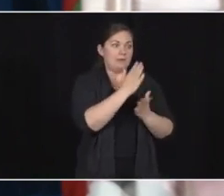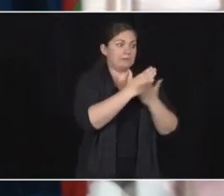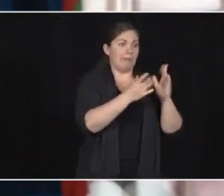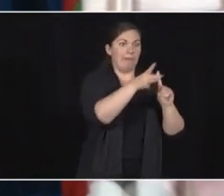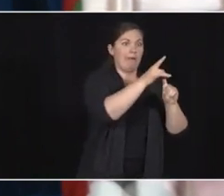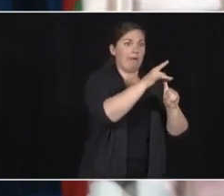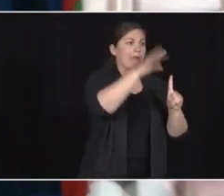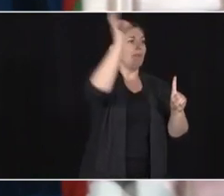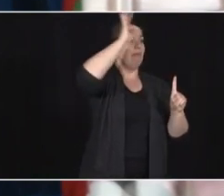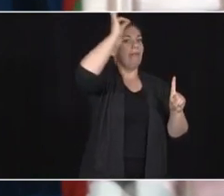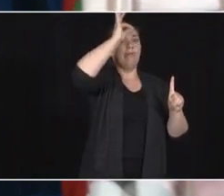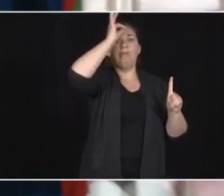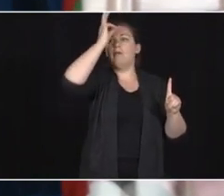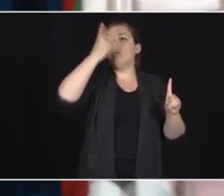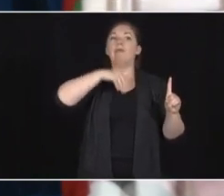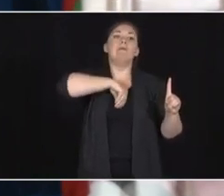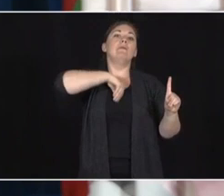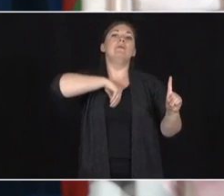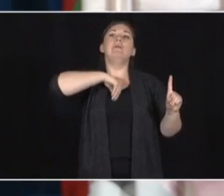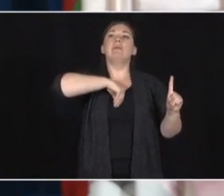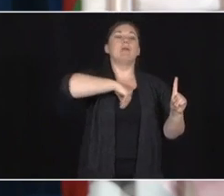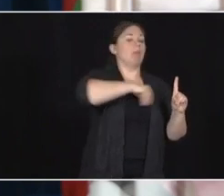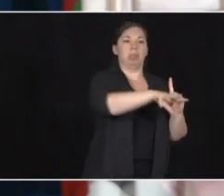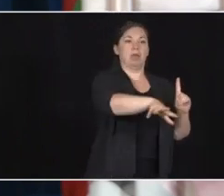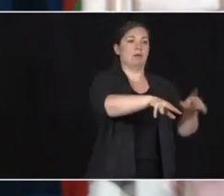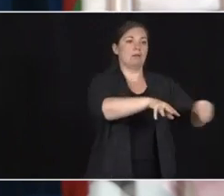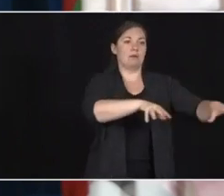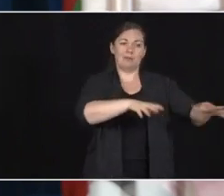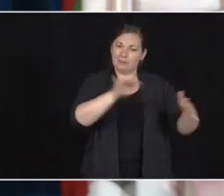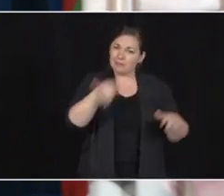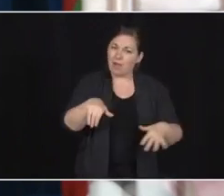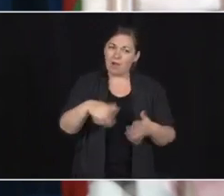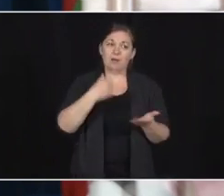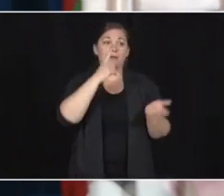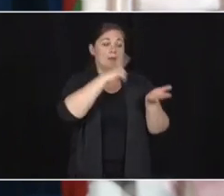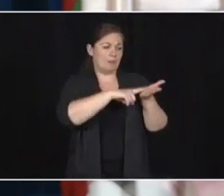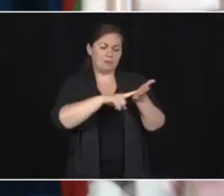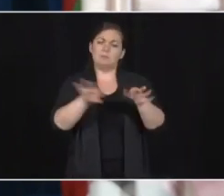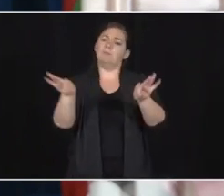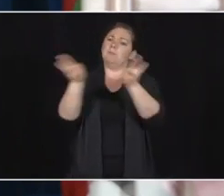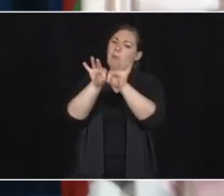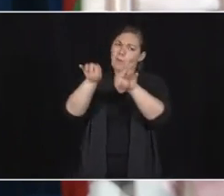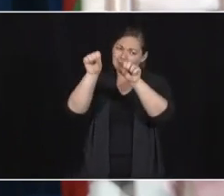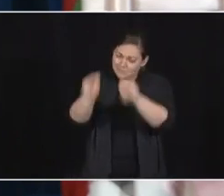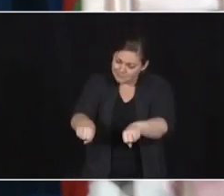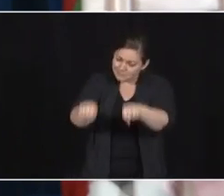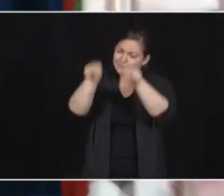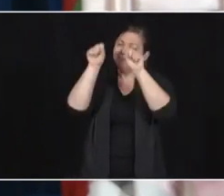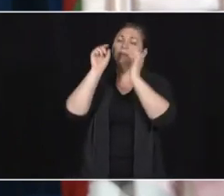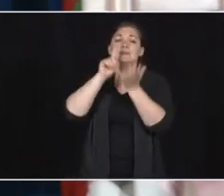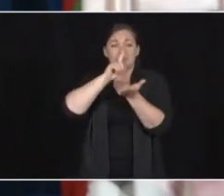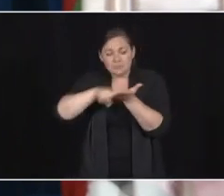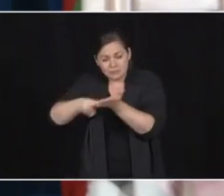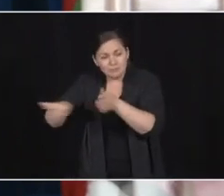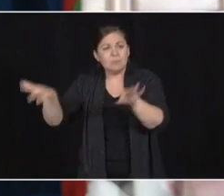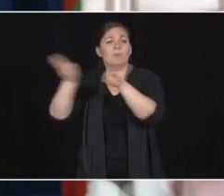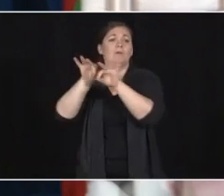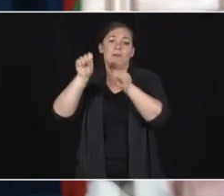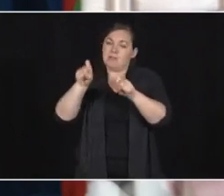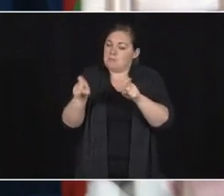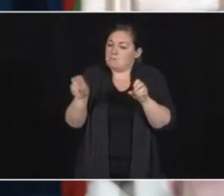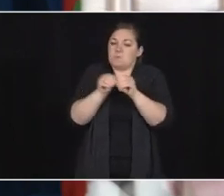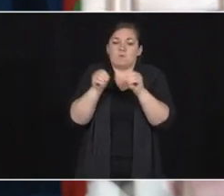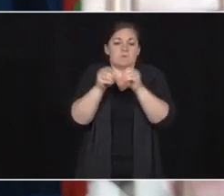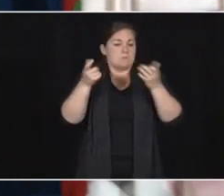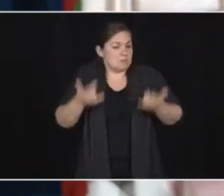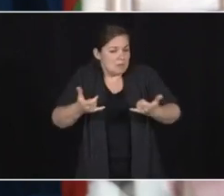staffing issues. And so the inspections are a critical piece, and obviously we need to be doing more right now and make sure that